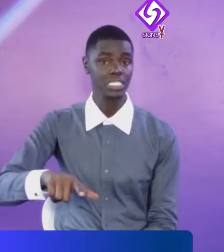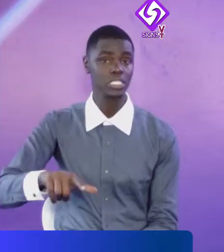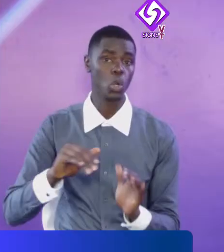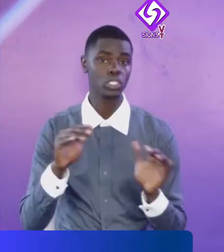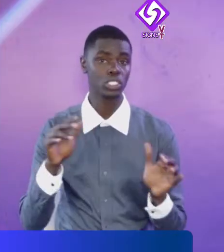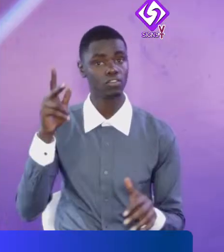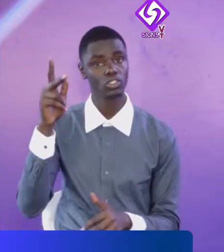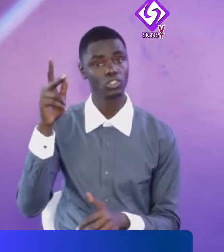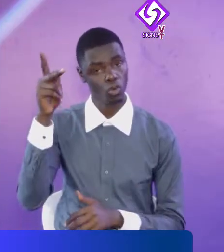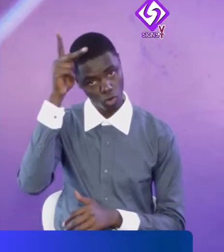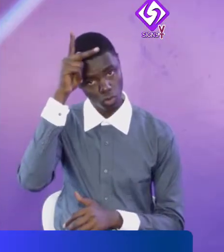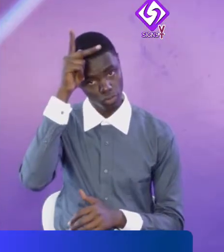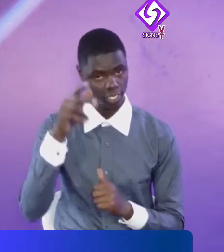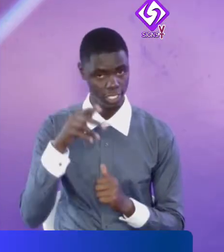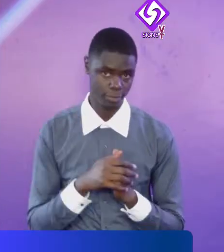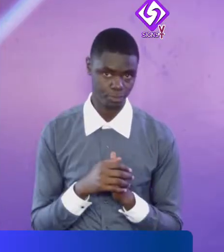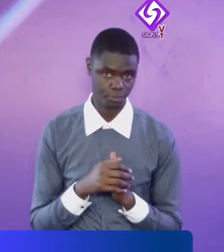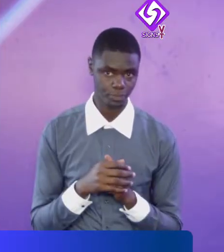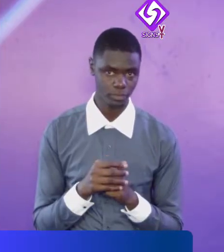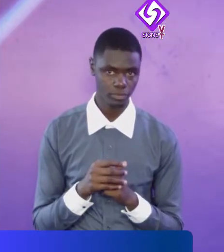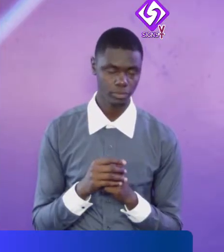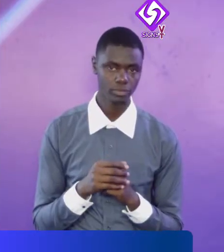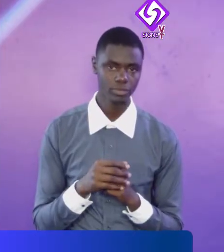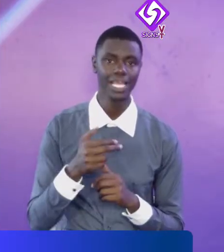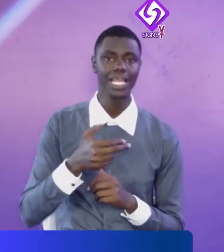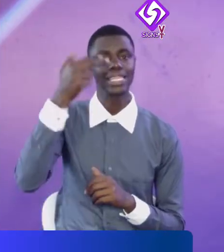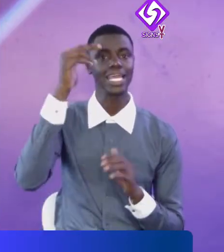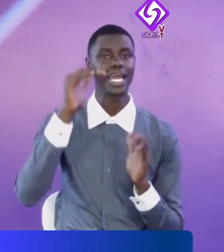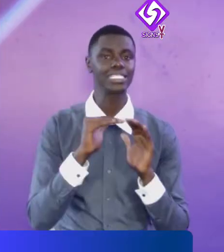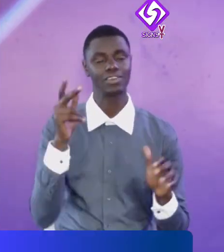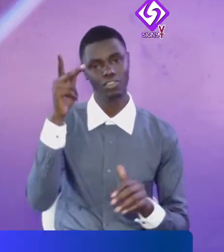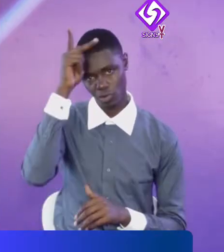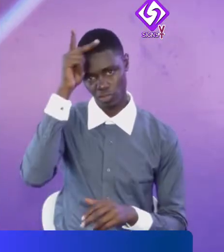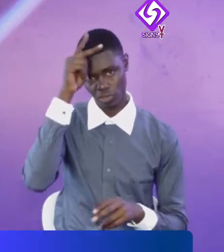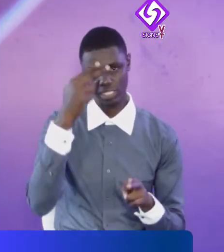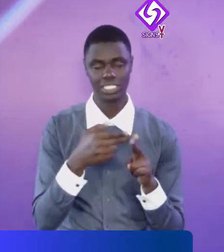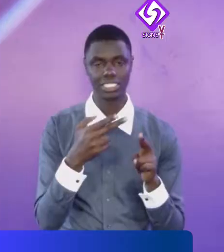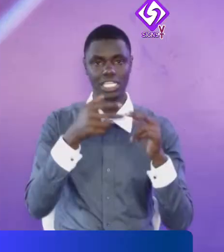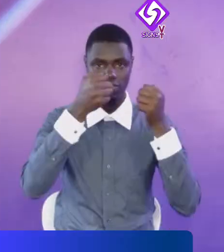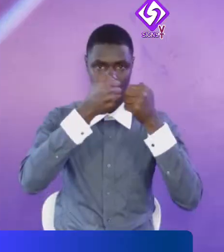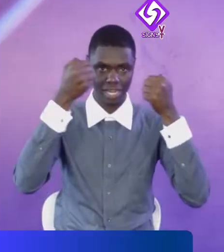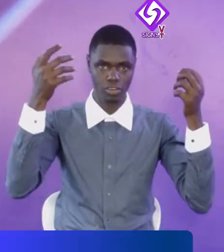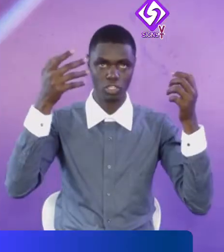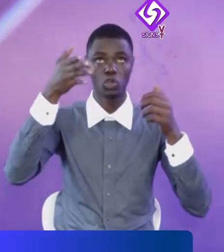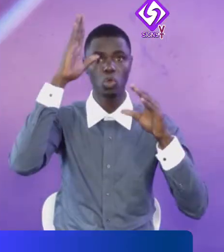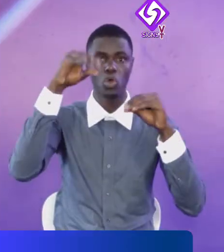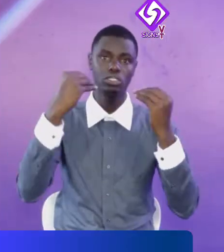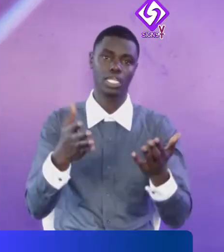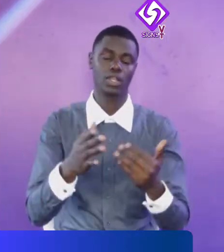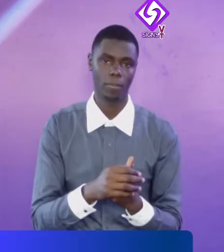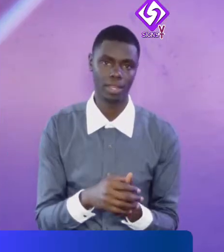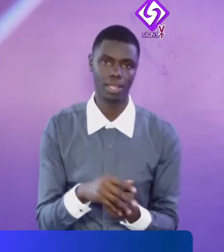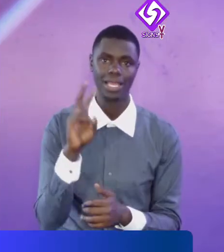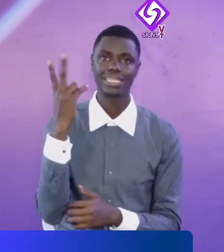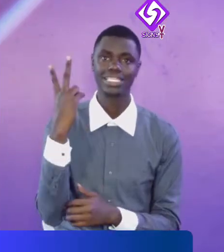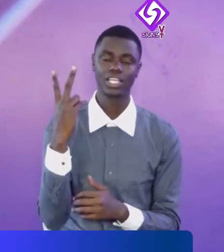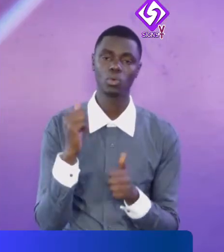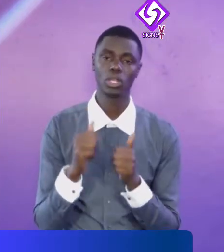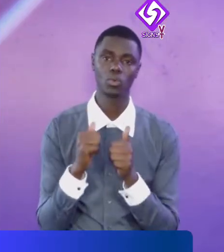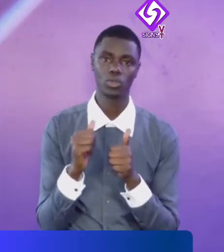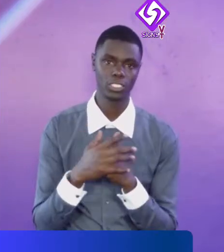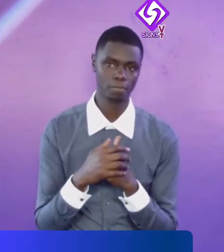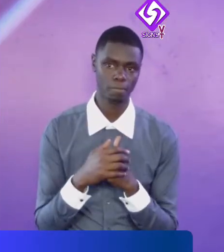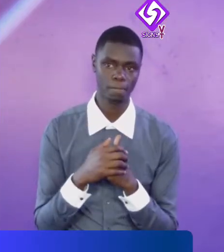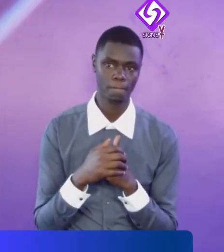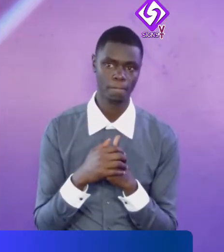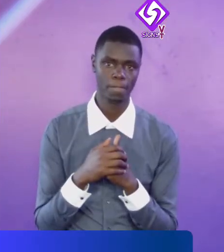of knowledge. You know that, Alan? Yeah. The highest level of knowledge is called revelation, which God gives you. Yeah. The second one is